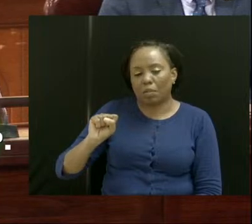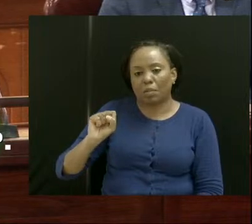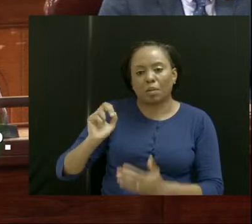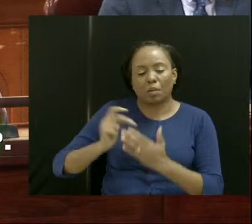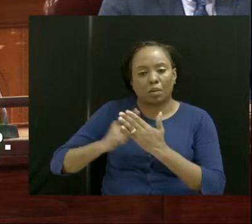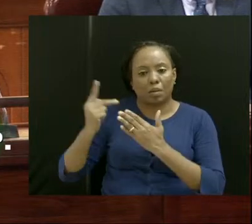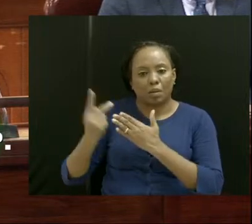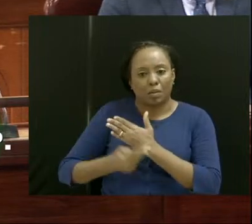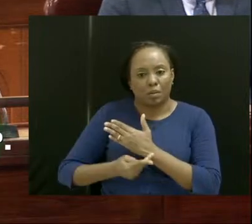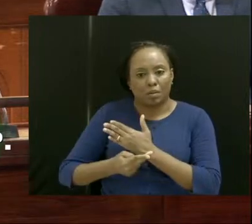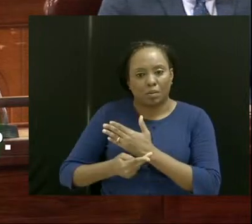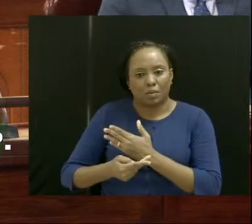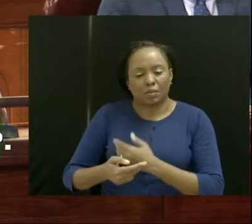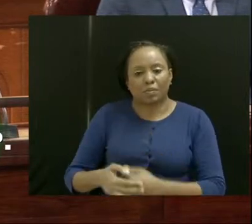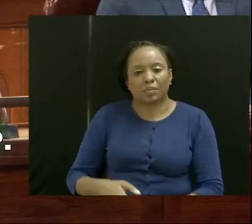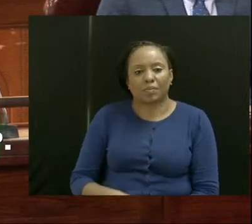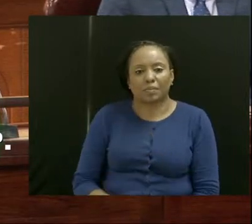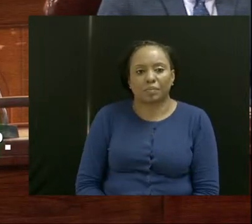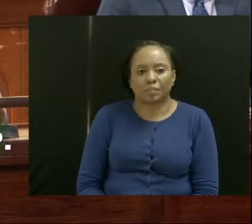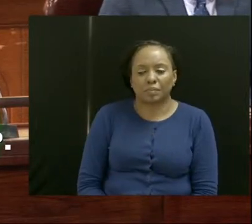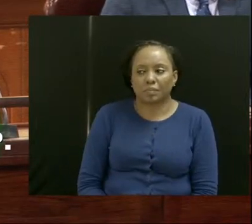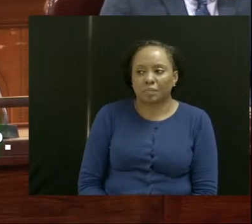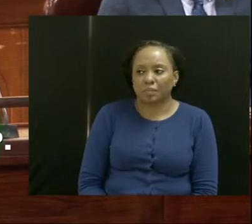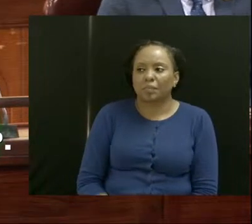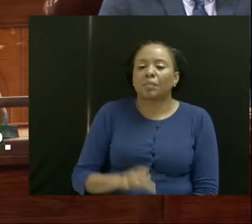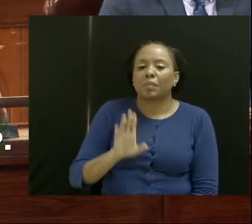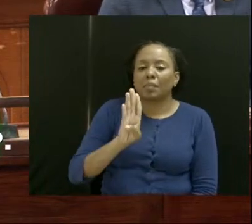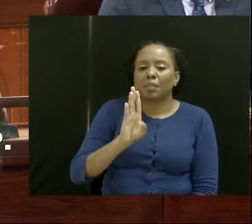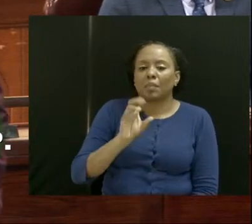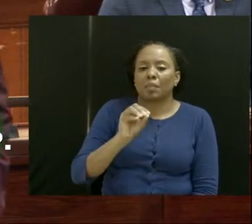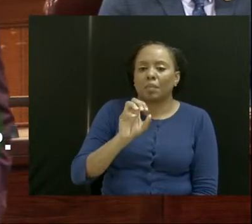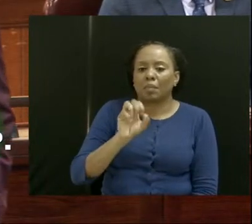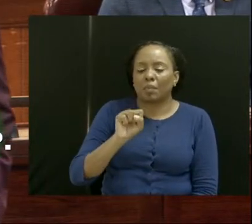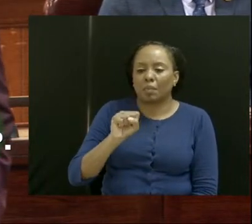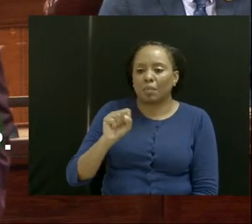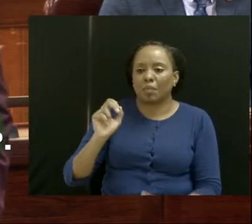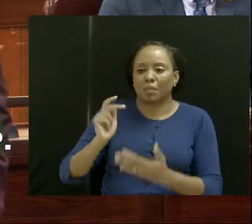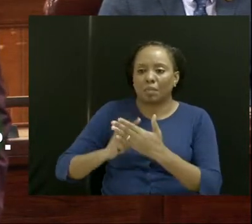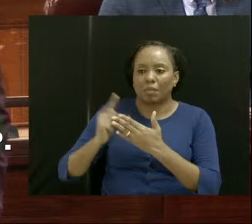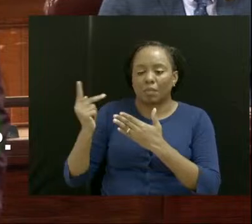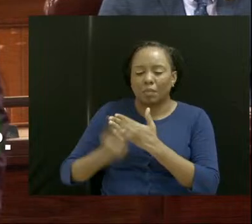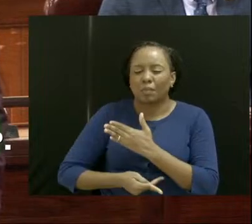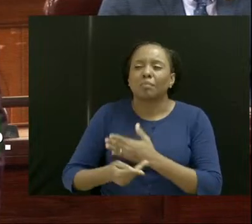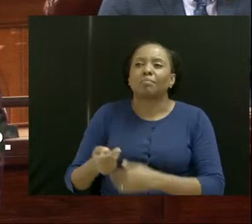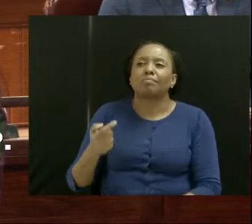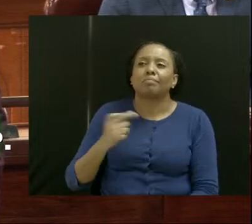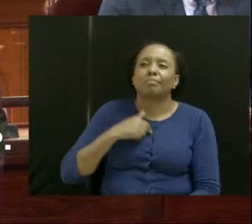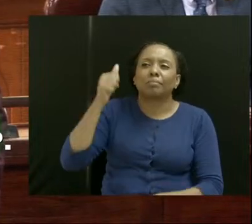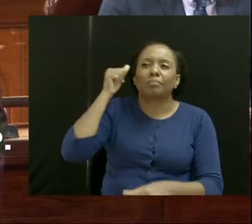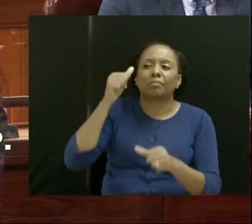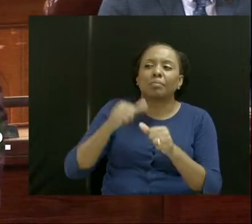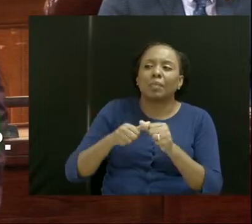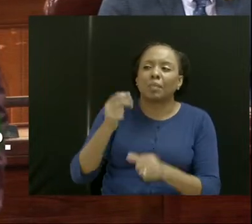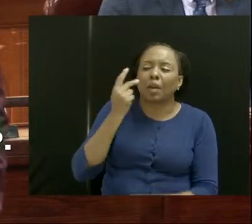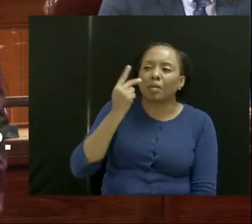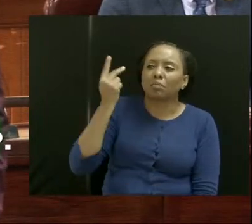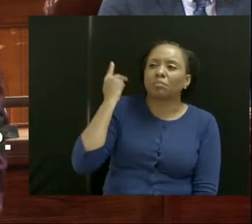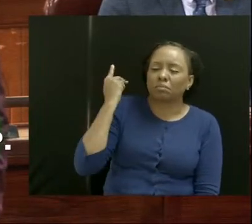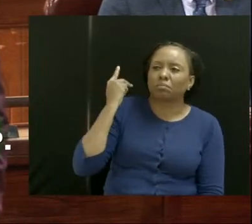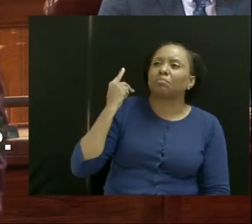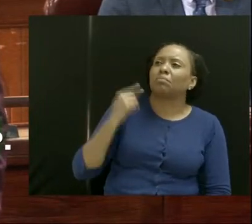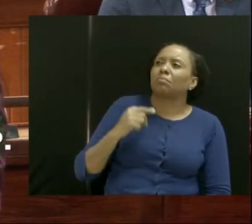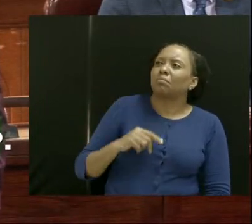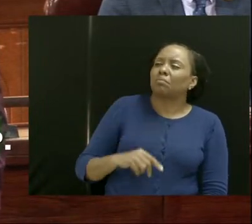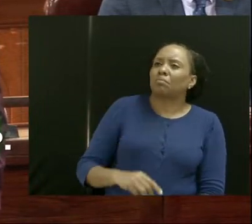initiative, this BOSS program. Now, I remember the mouth of the government